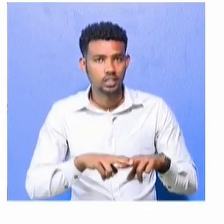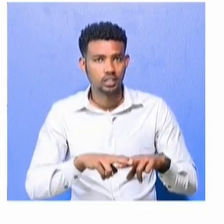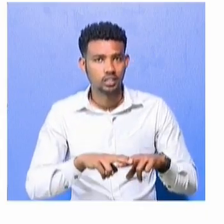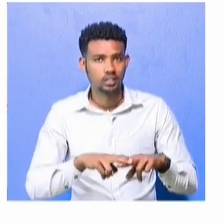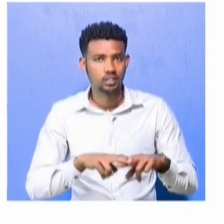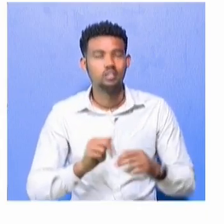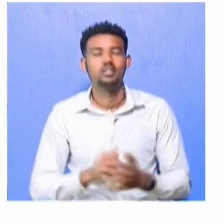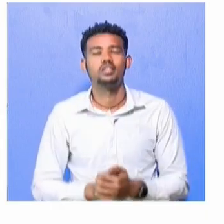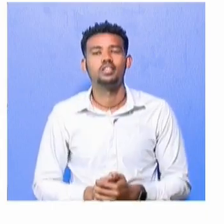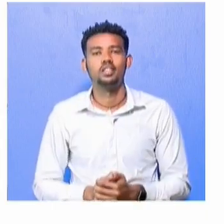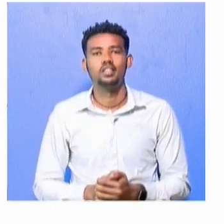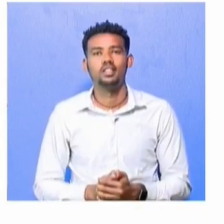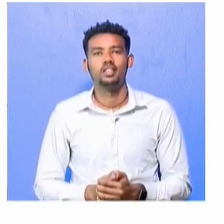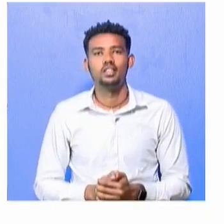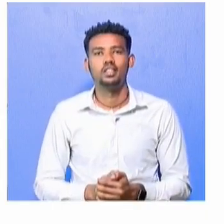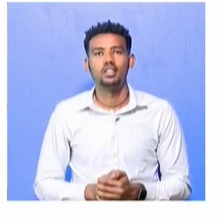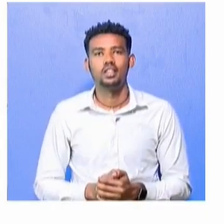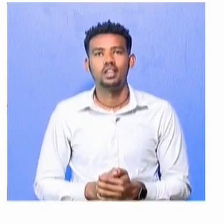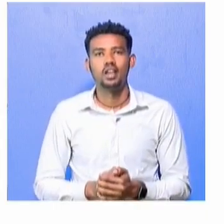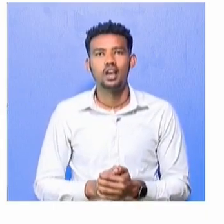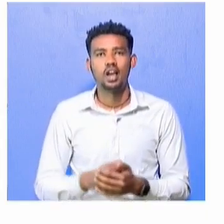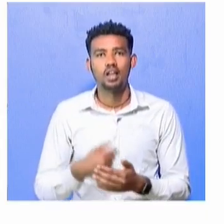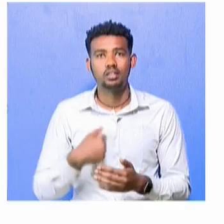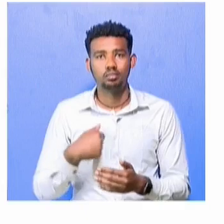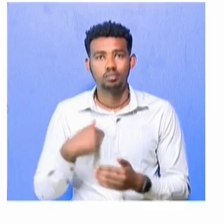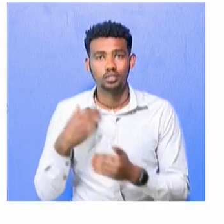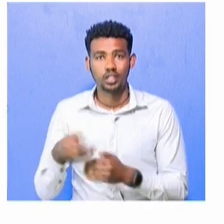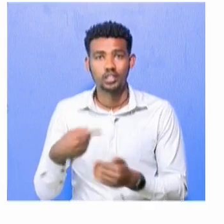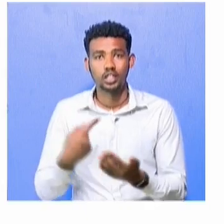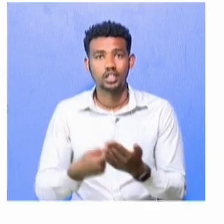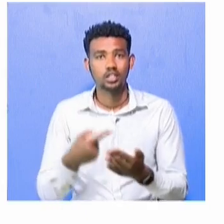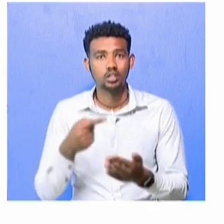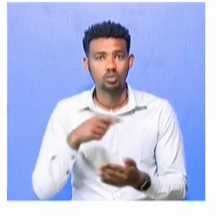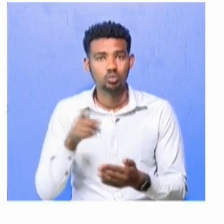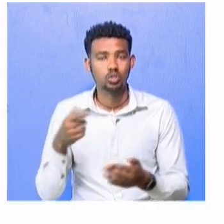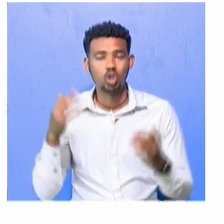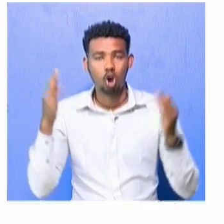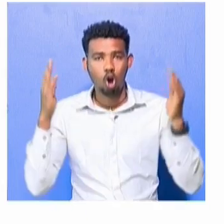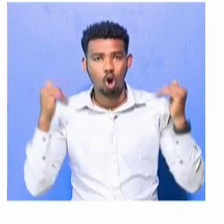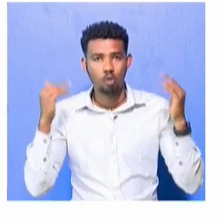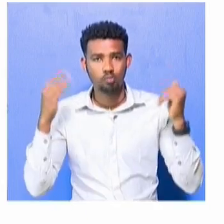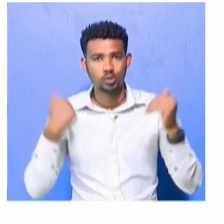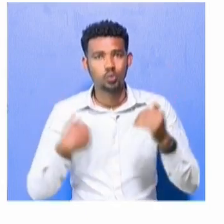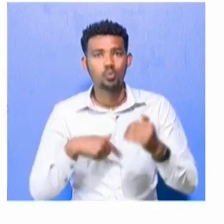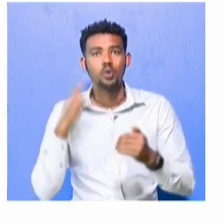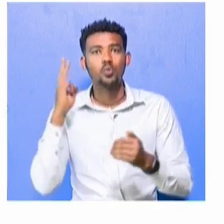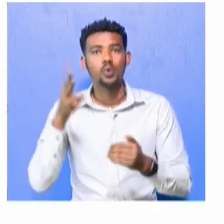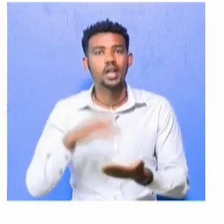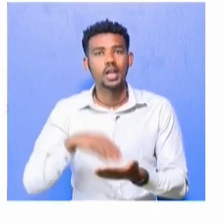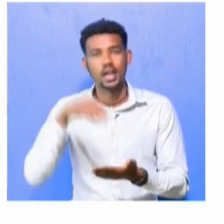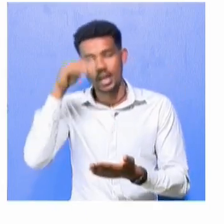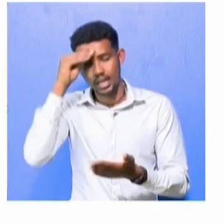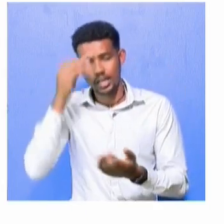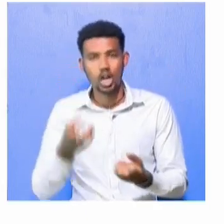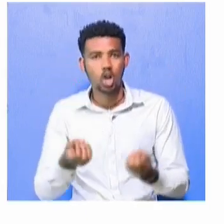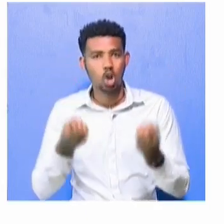notice. And besides that, we hope we will learn a lot of